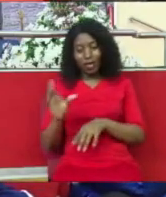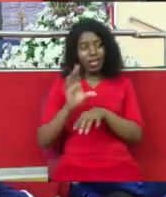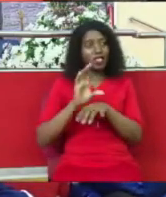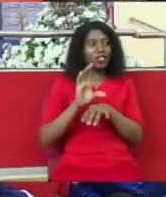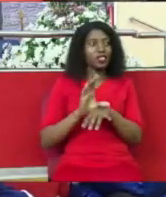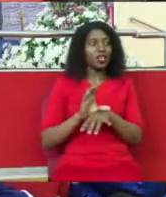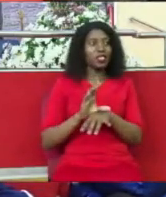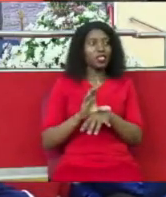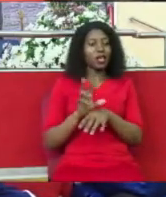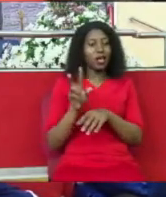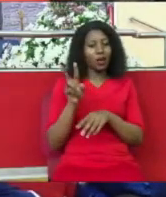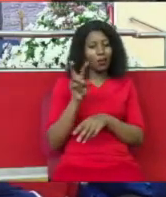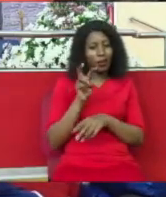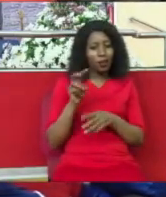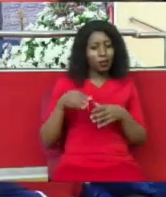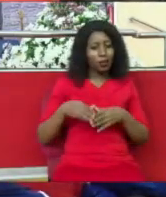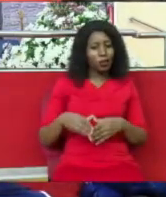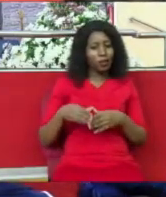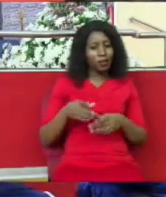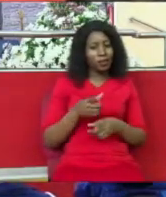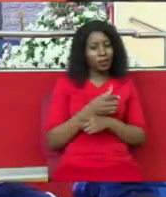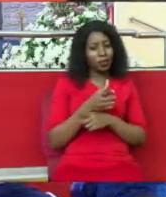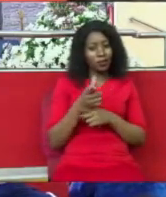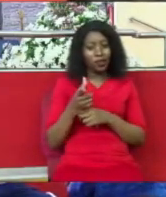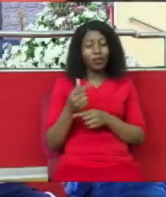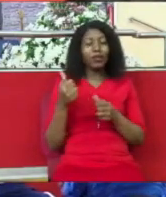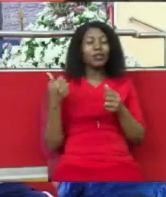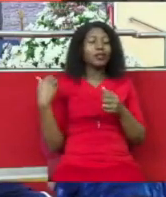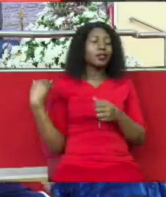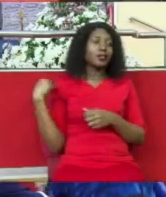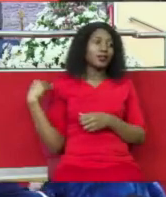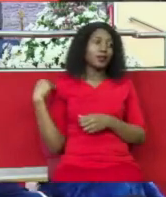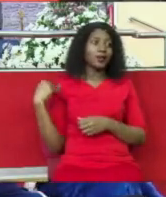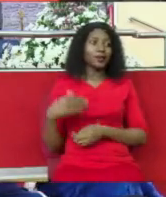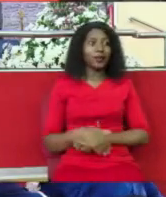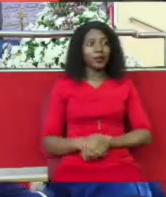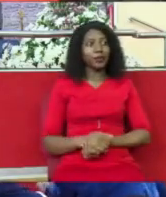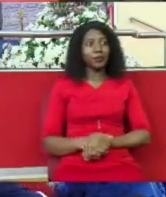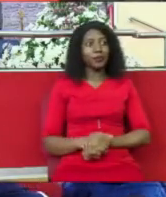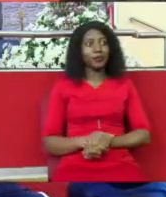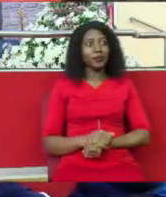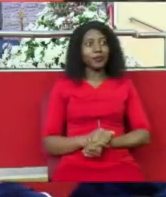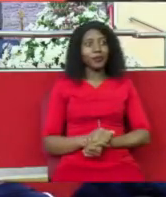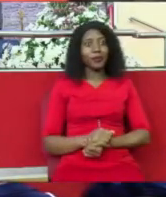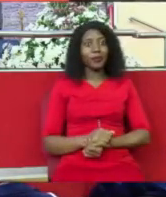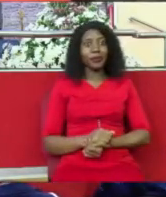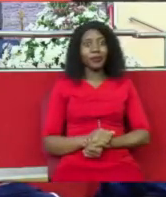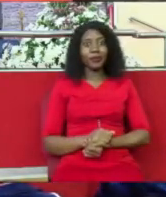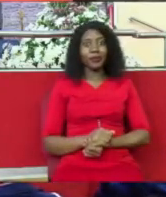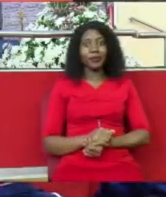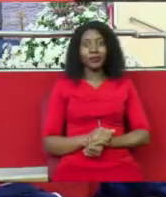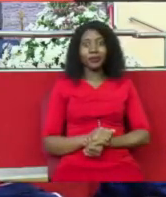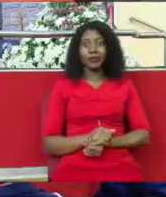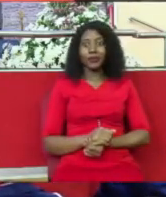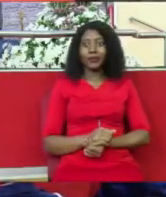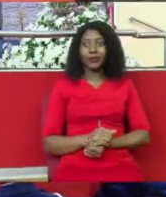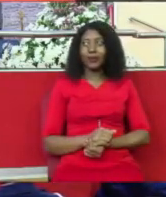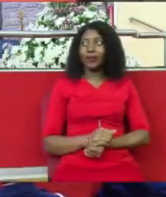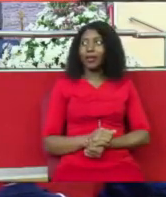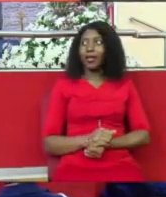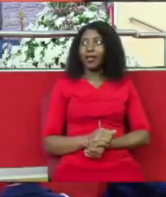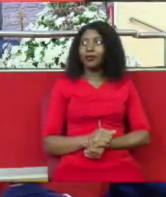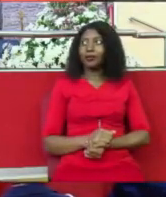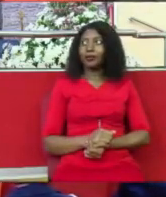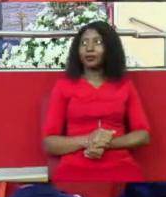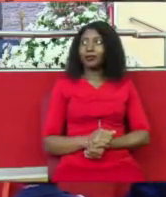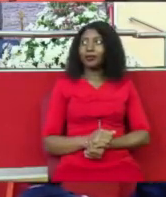ya pornography haisumbui hata watu huko nje, hata ndani ya nyumba ya Bwana inasumbua watu. That instead of you finding yourself